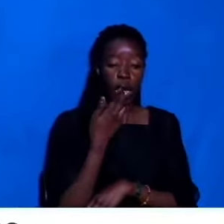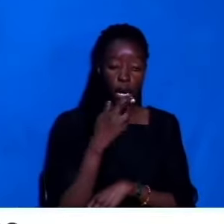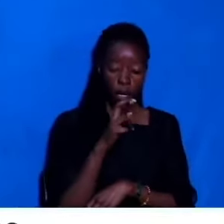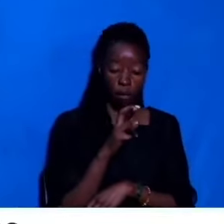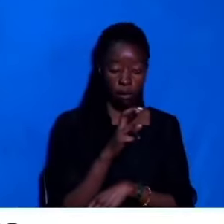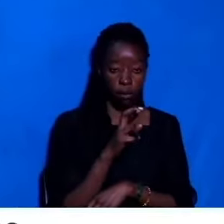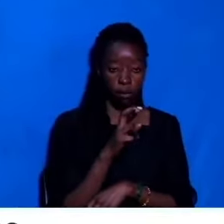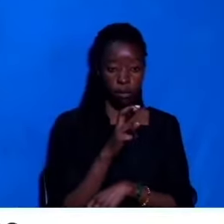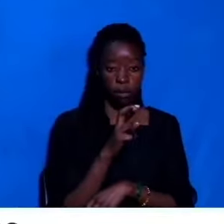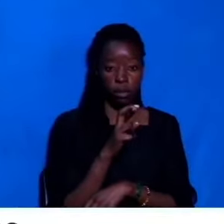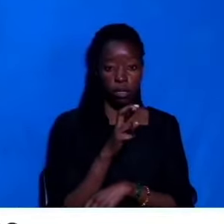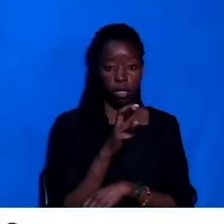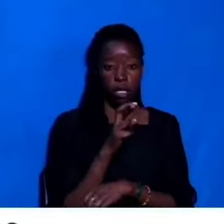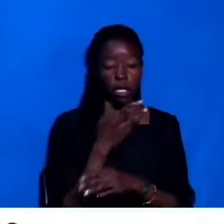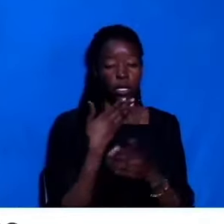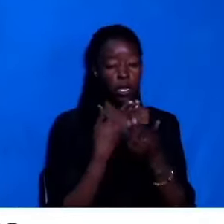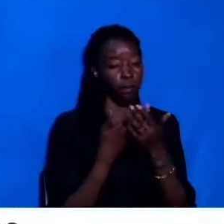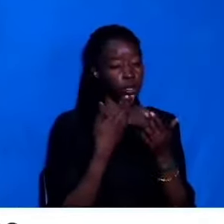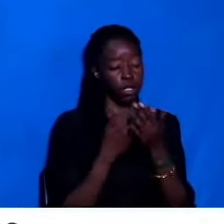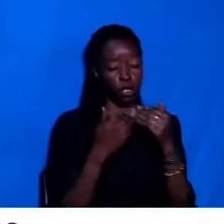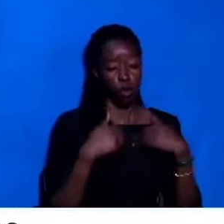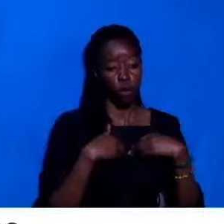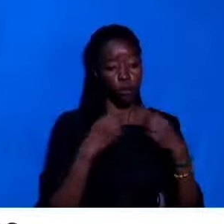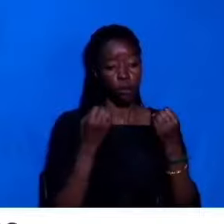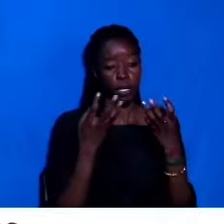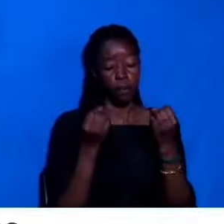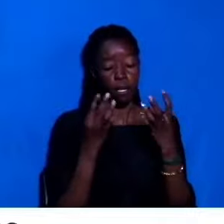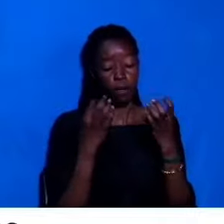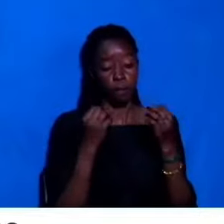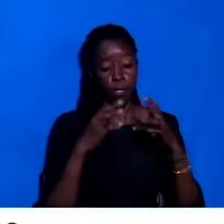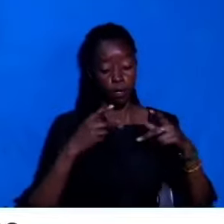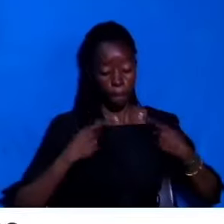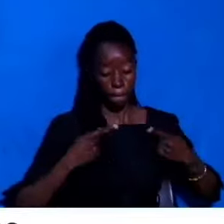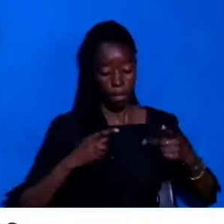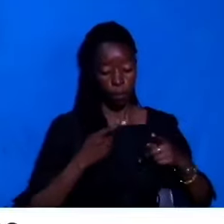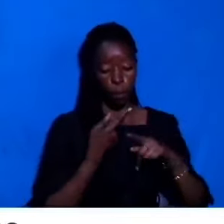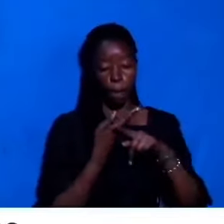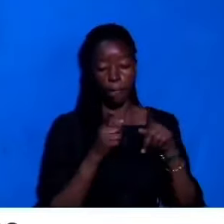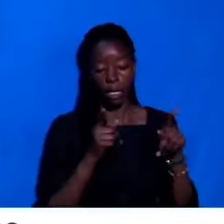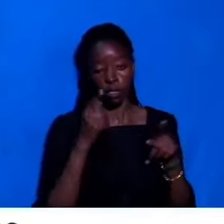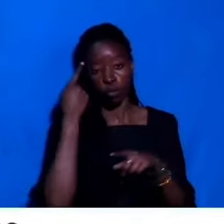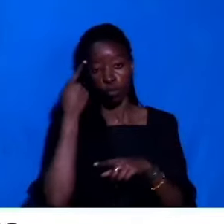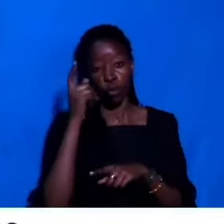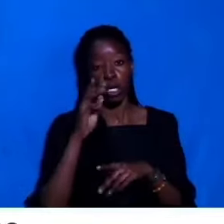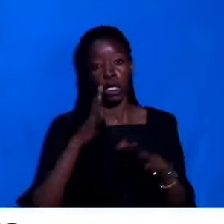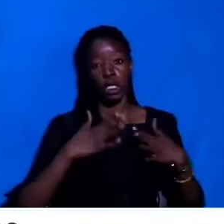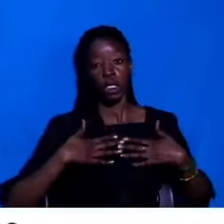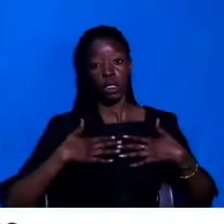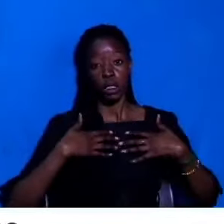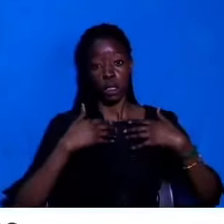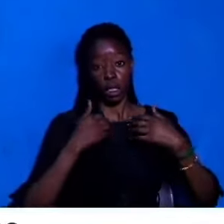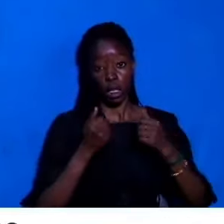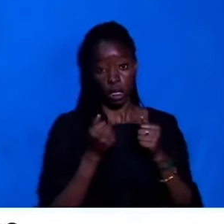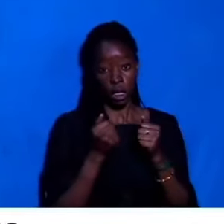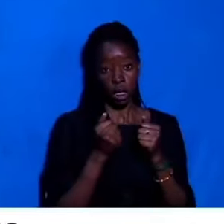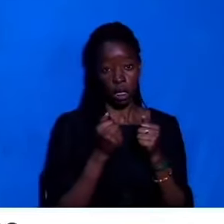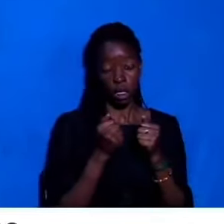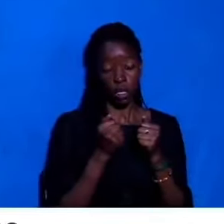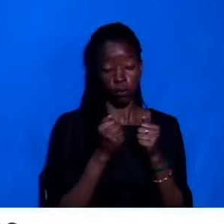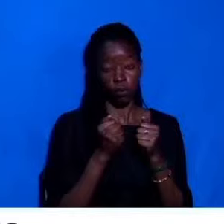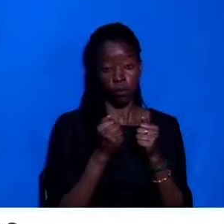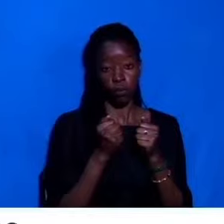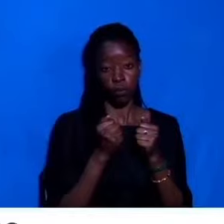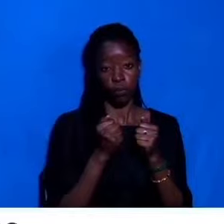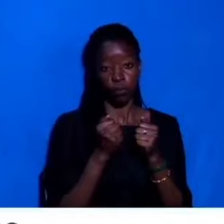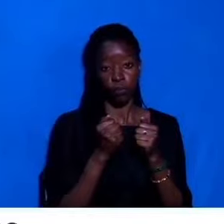many more people who still remained leprous. For his healing, It was not a blanket healing or elimination of